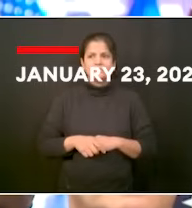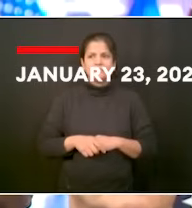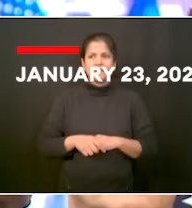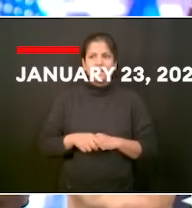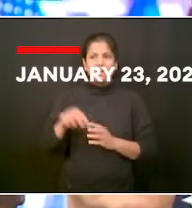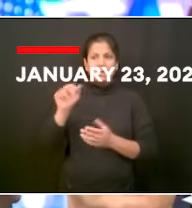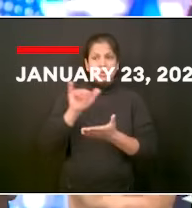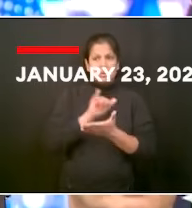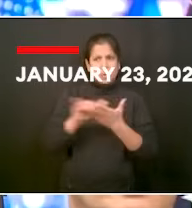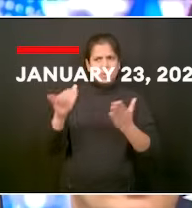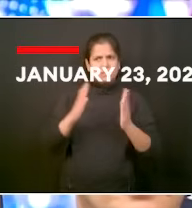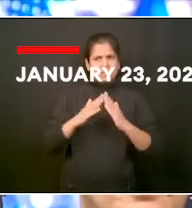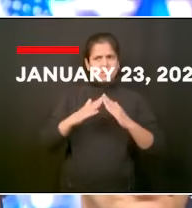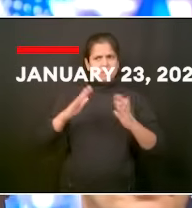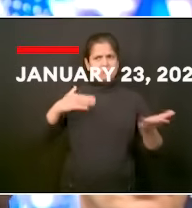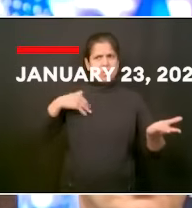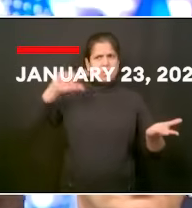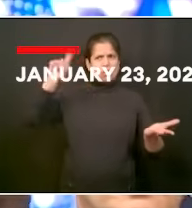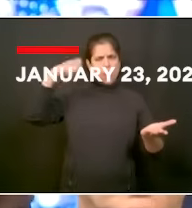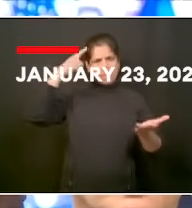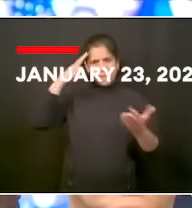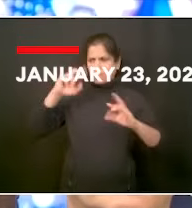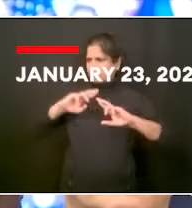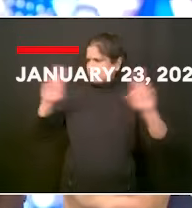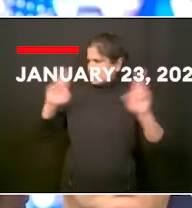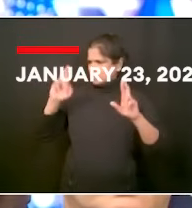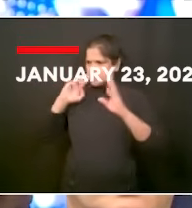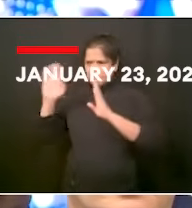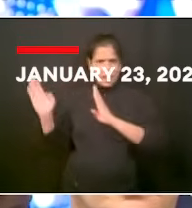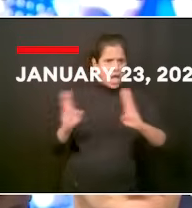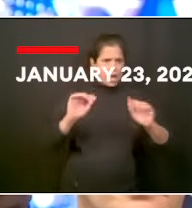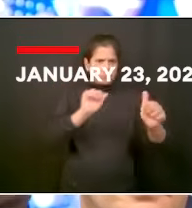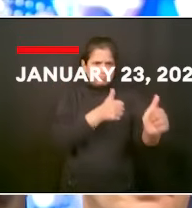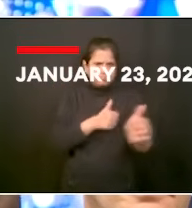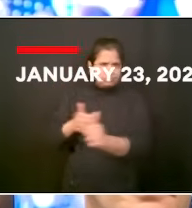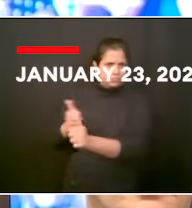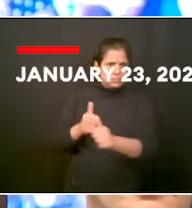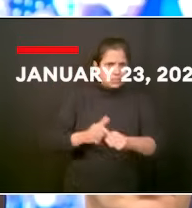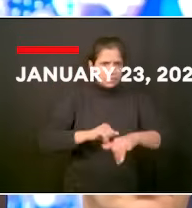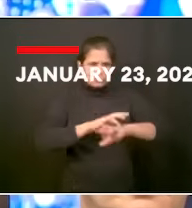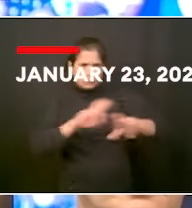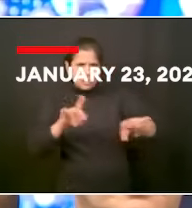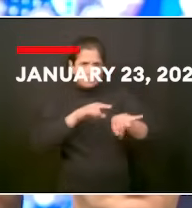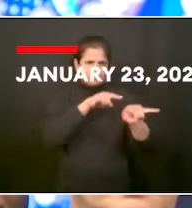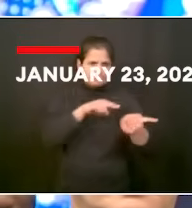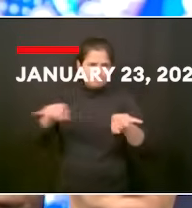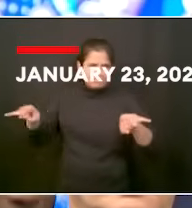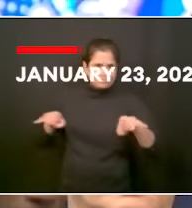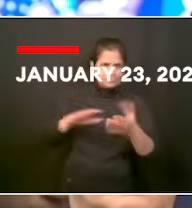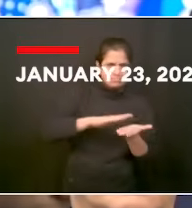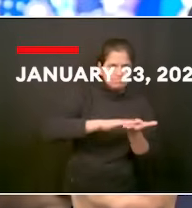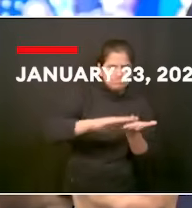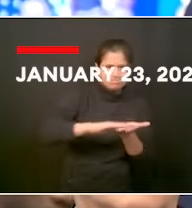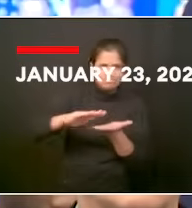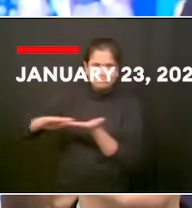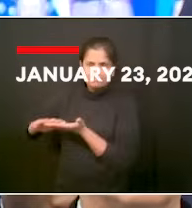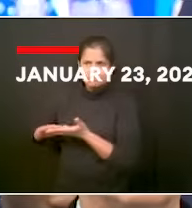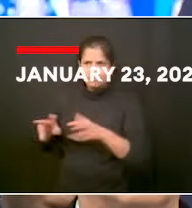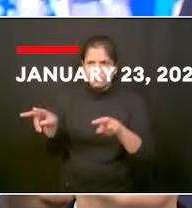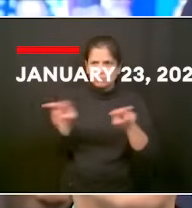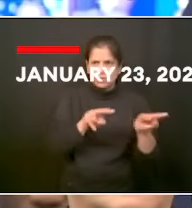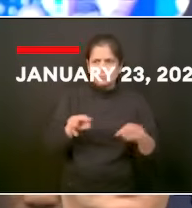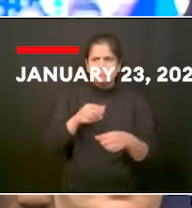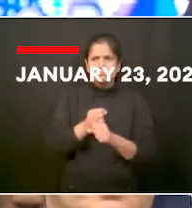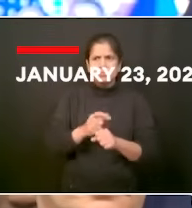New Yorkers are safeguarded, and that the most vulnerable among us are being connected with shelter. At 6 a.m. this morning, the sanitation